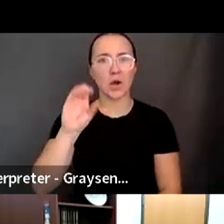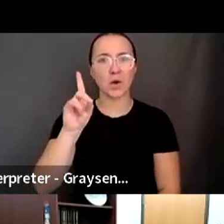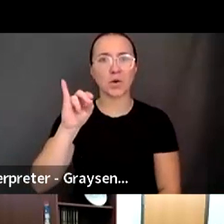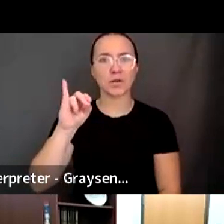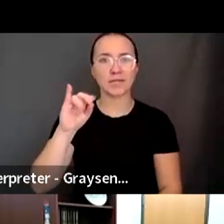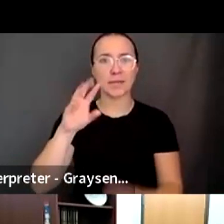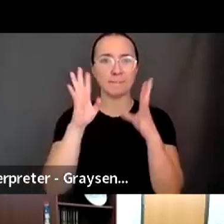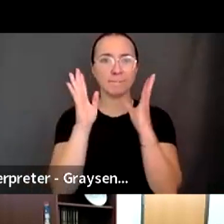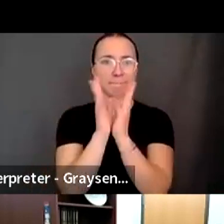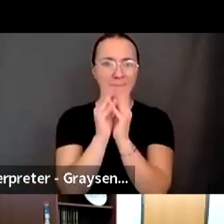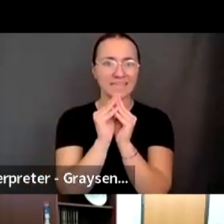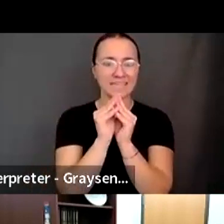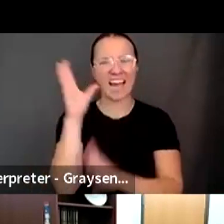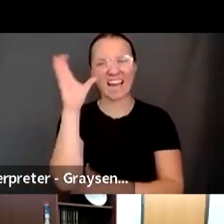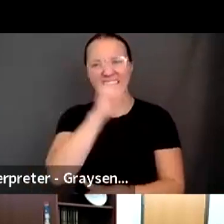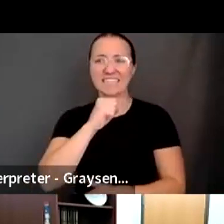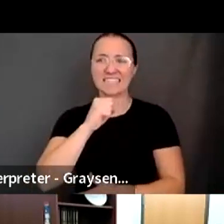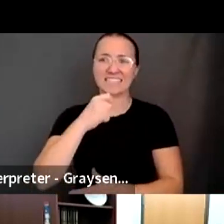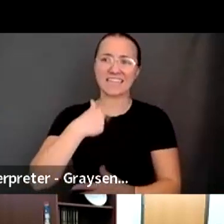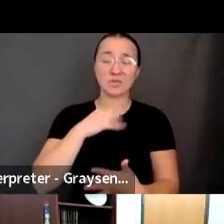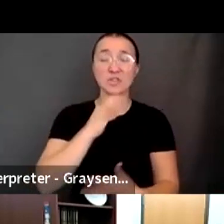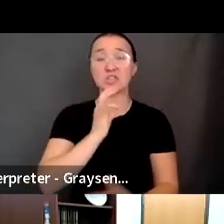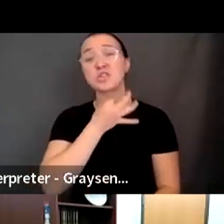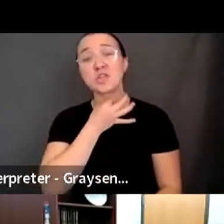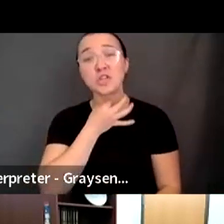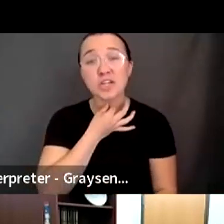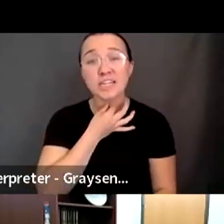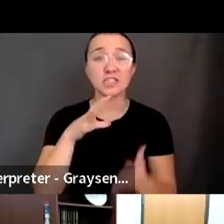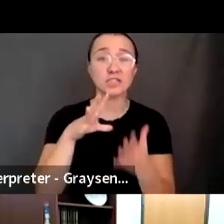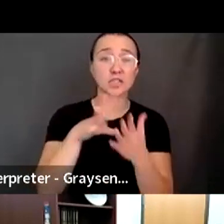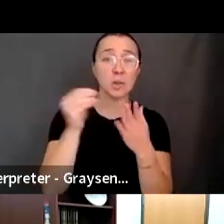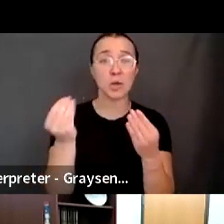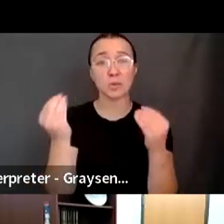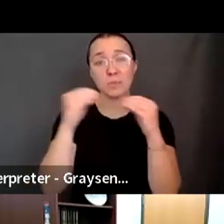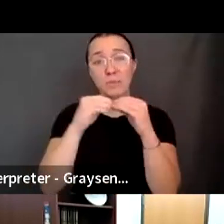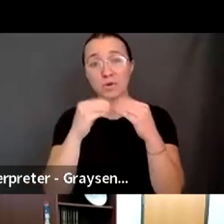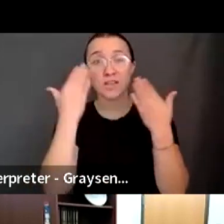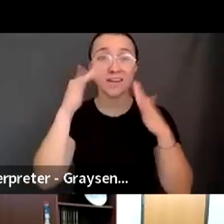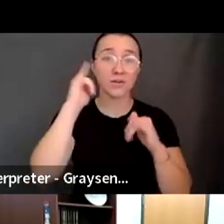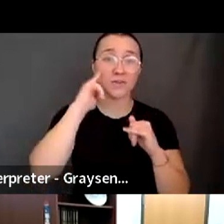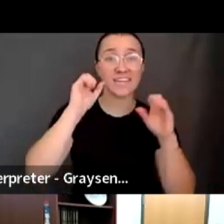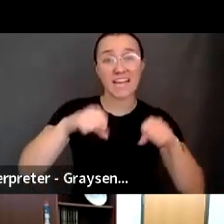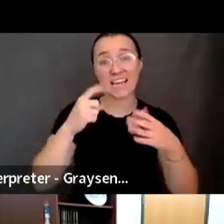was just kind of curious to learn more. So I don't know if I can talk with